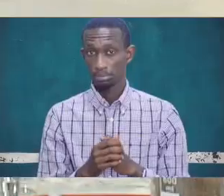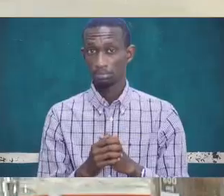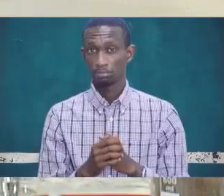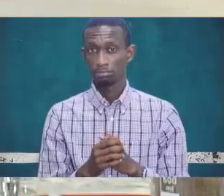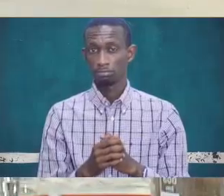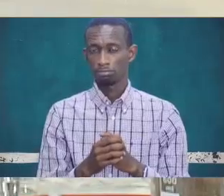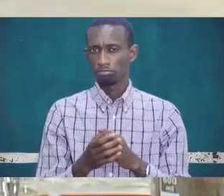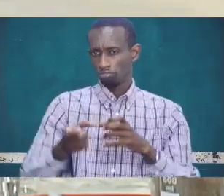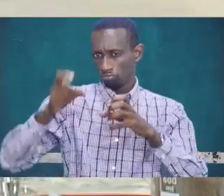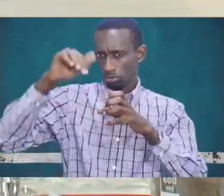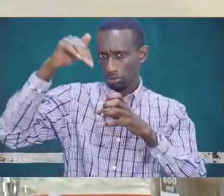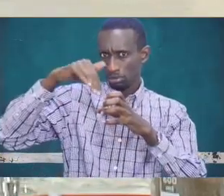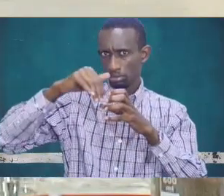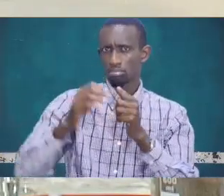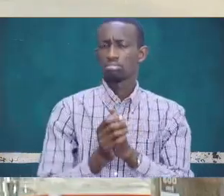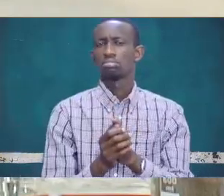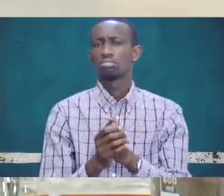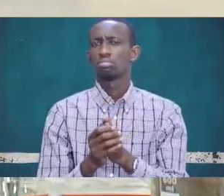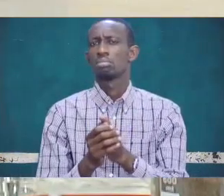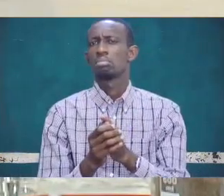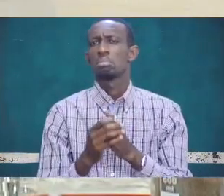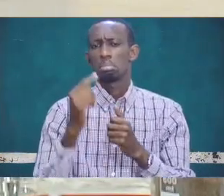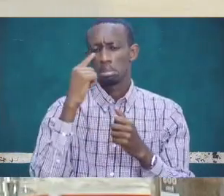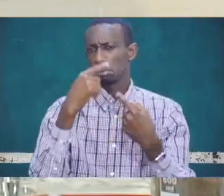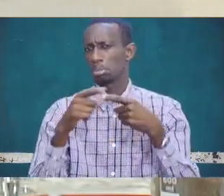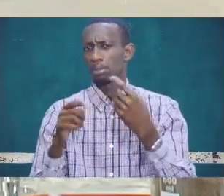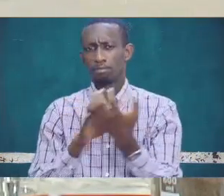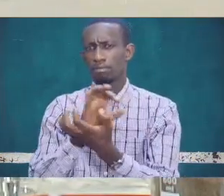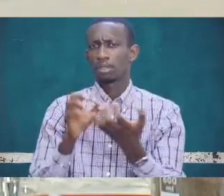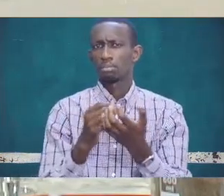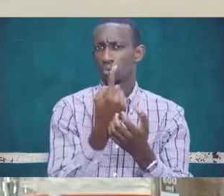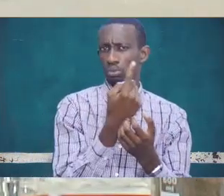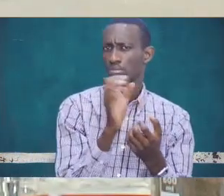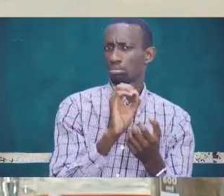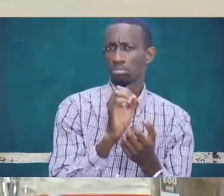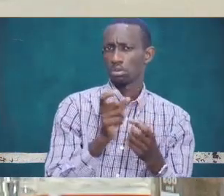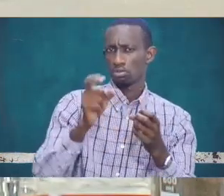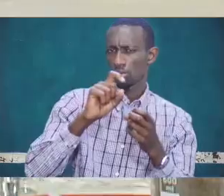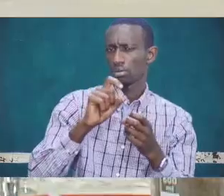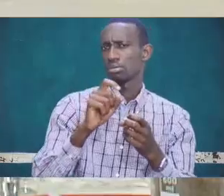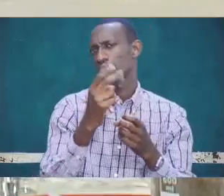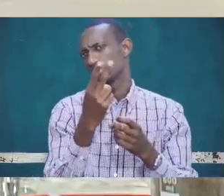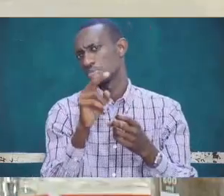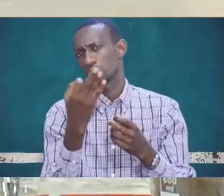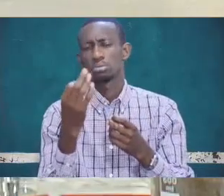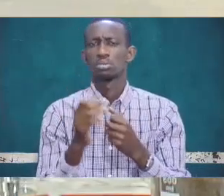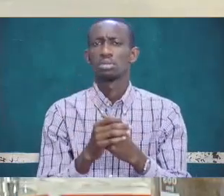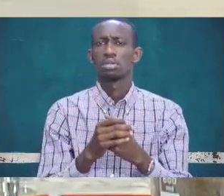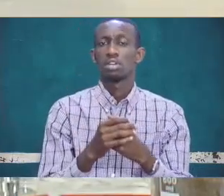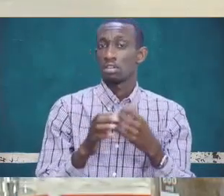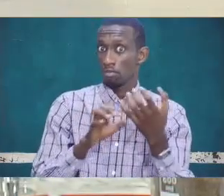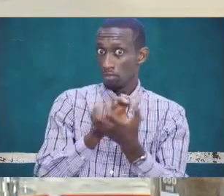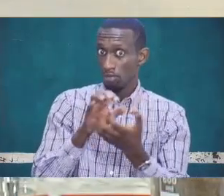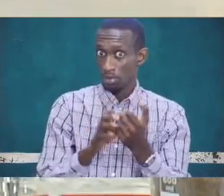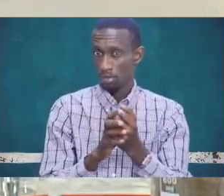that contains more than one component, which is physically combined together